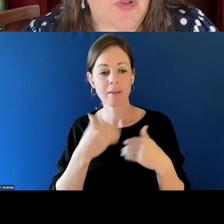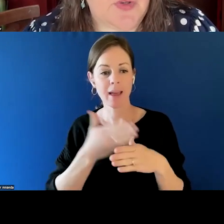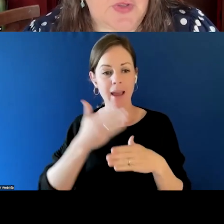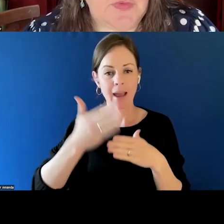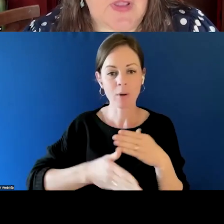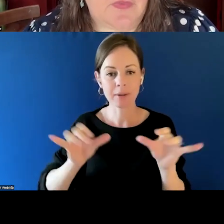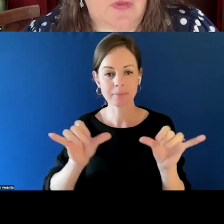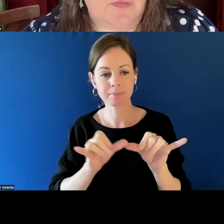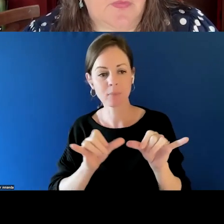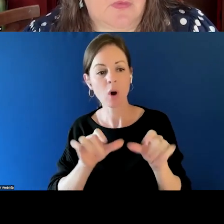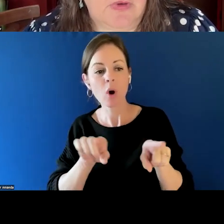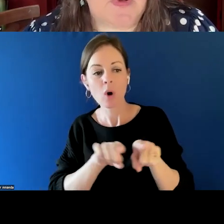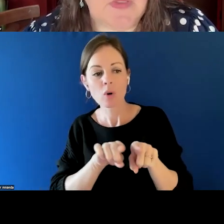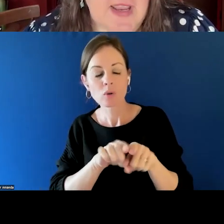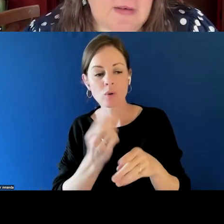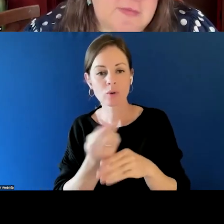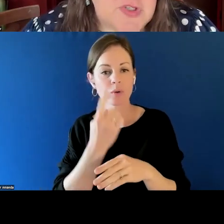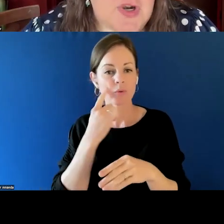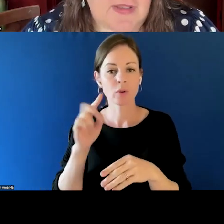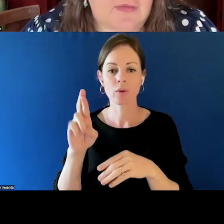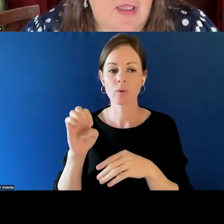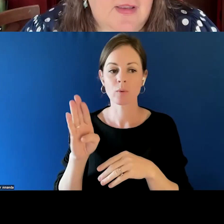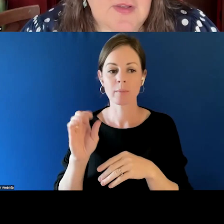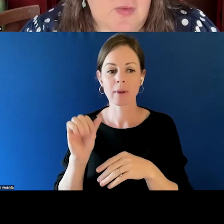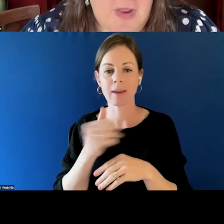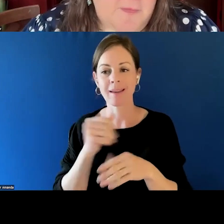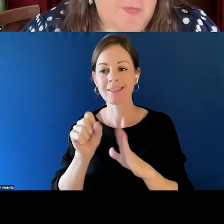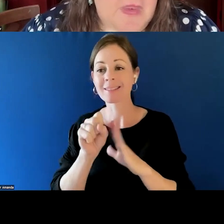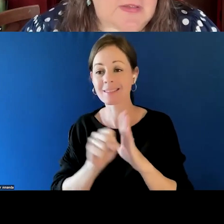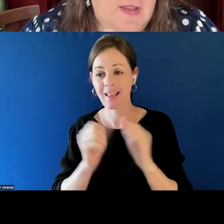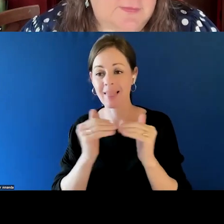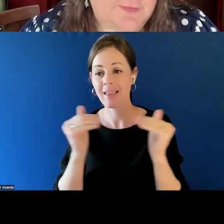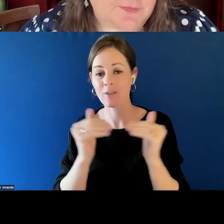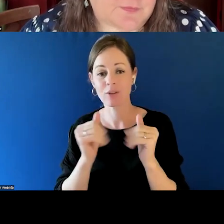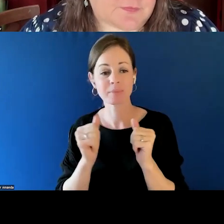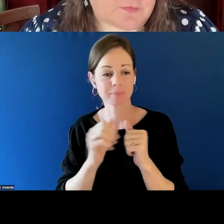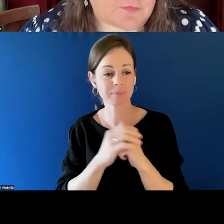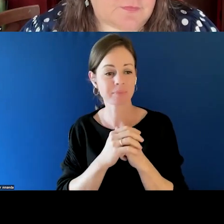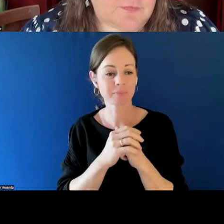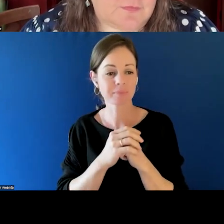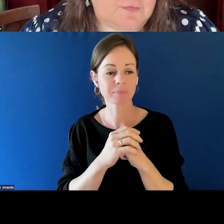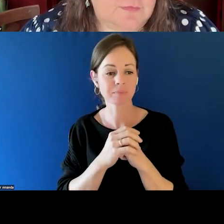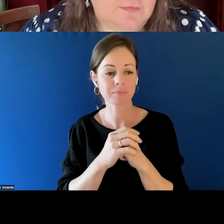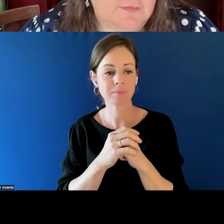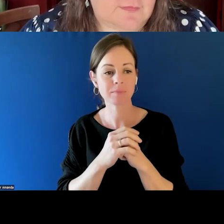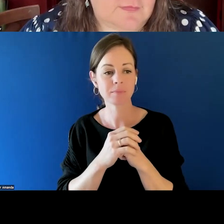them are also used at the REBA and the state level, which Johnny can talk about. Next slide.